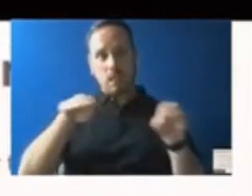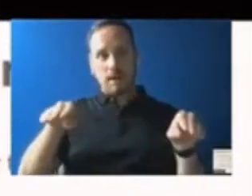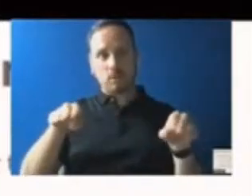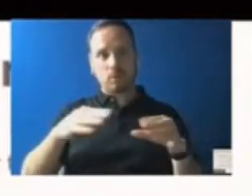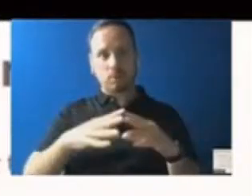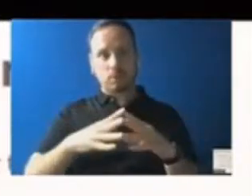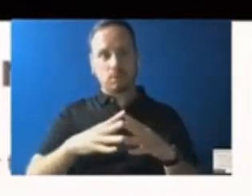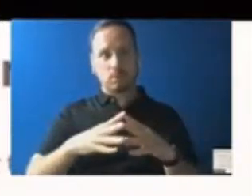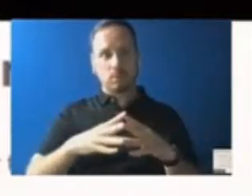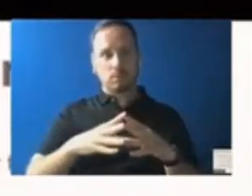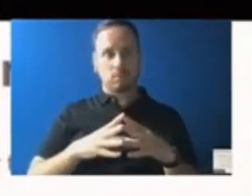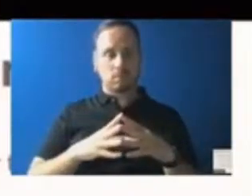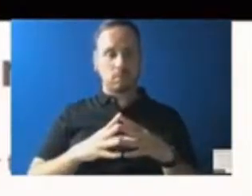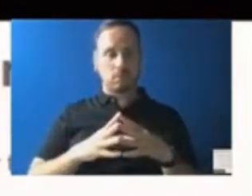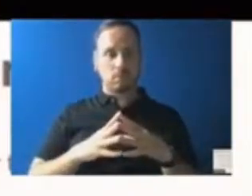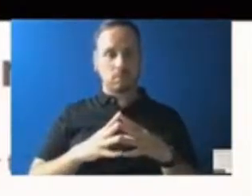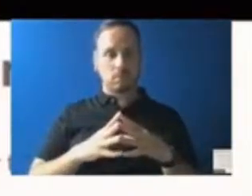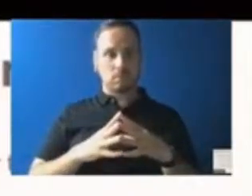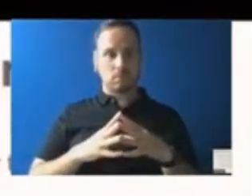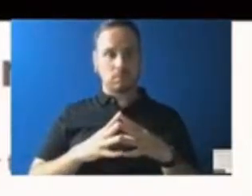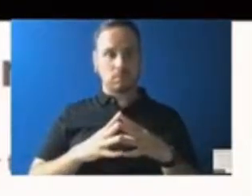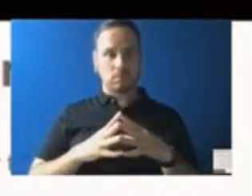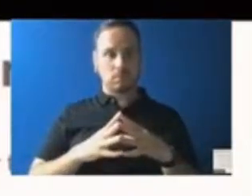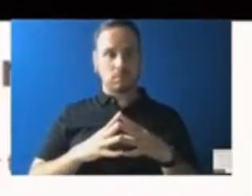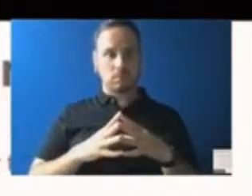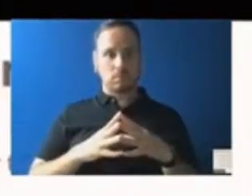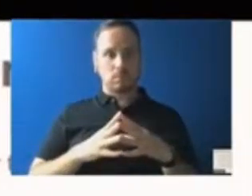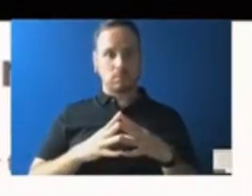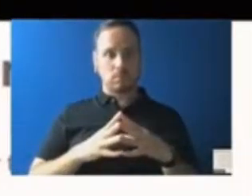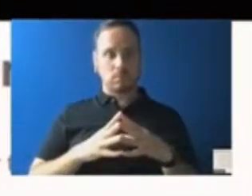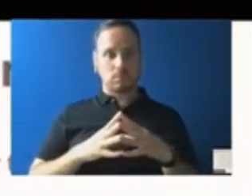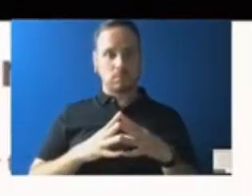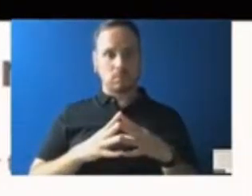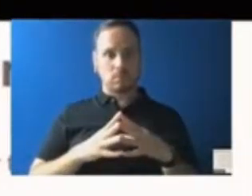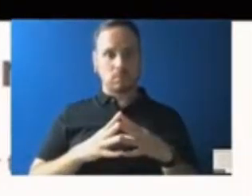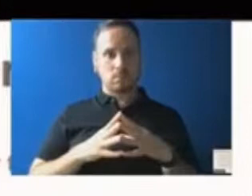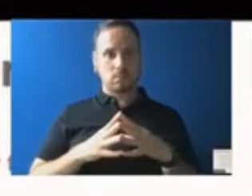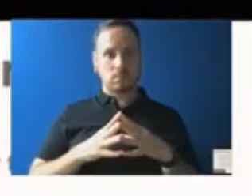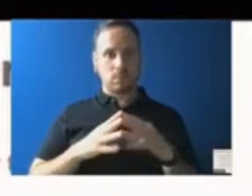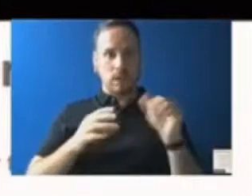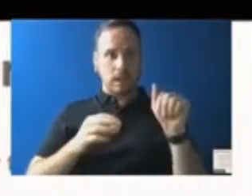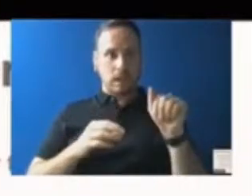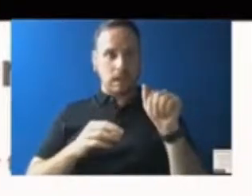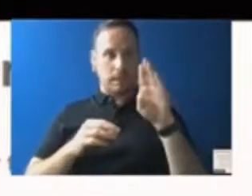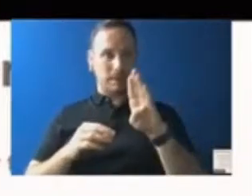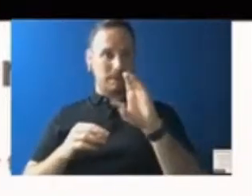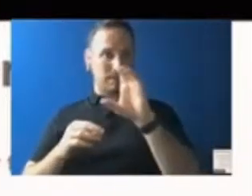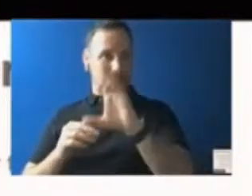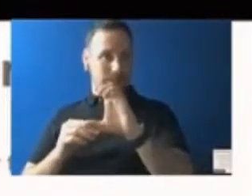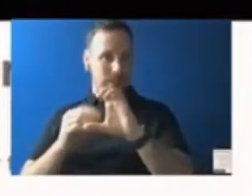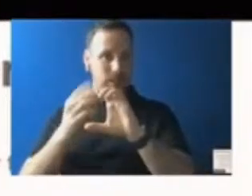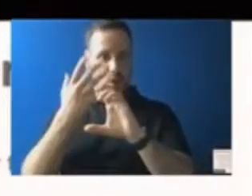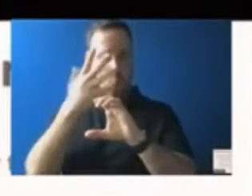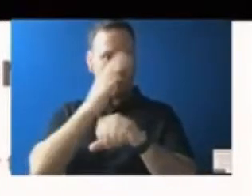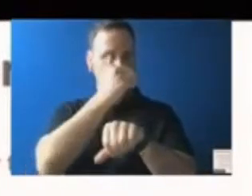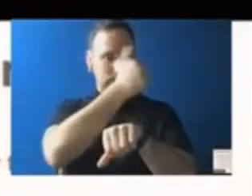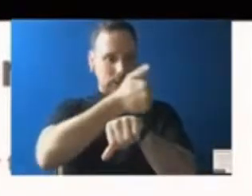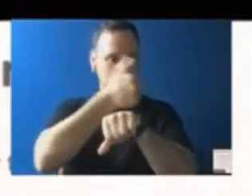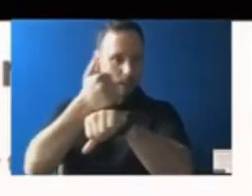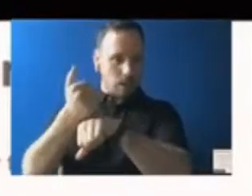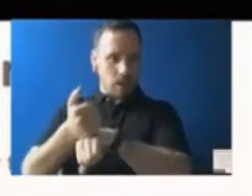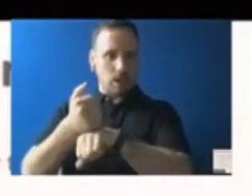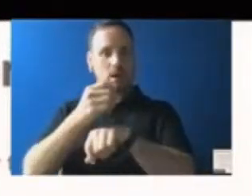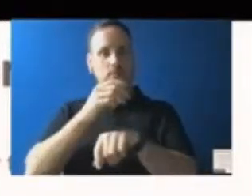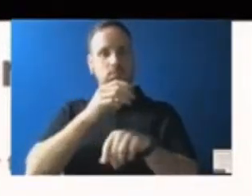were already given a third with an A, B, and C attendance designations of rotation, this would be